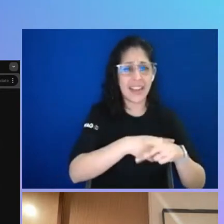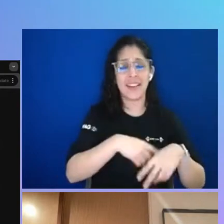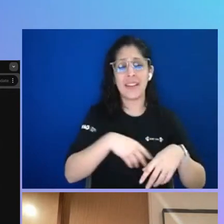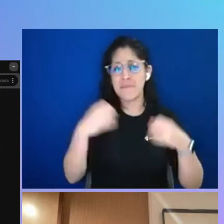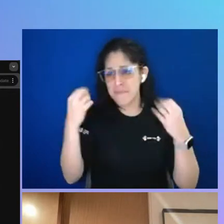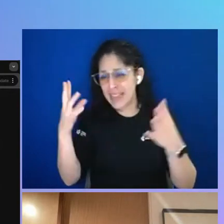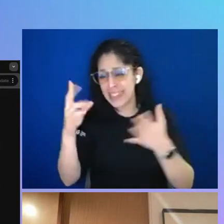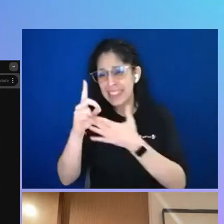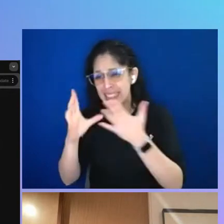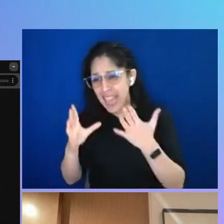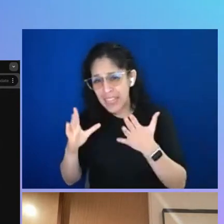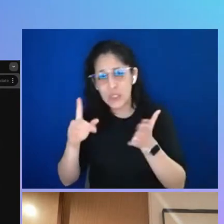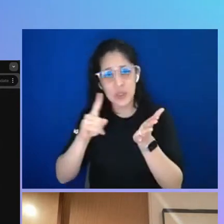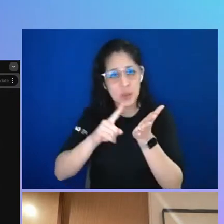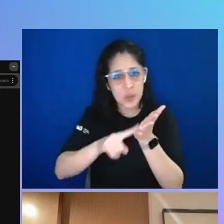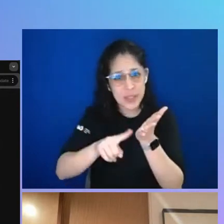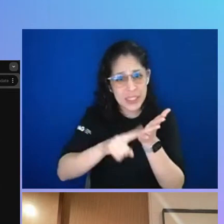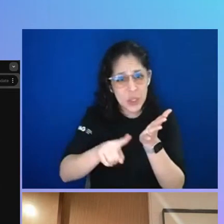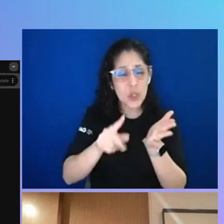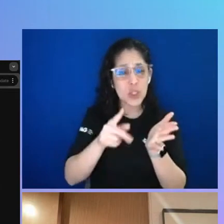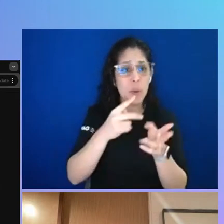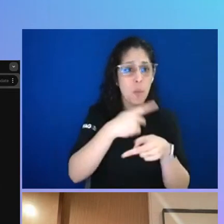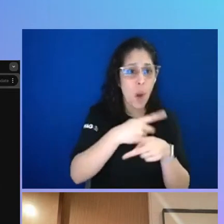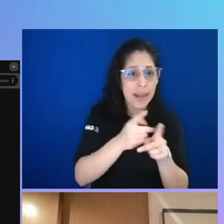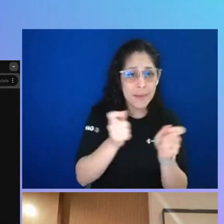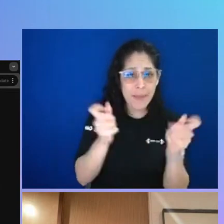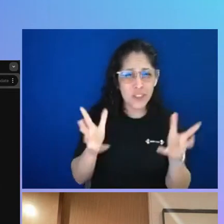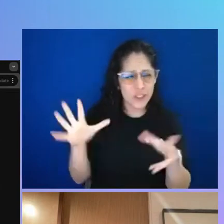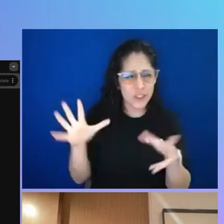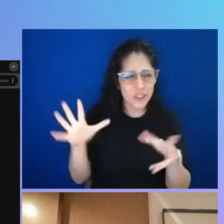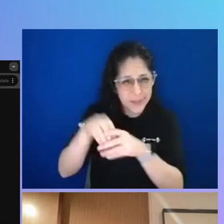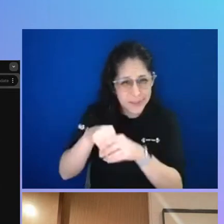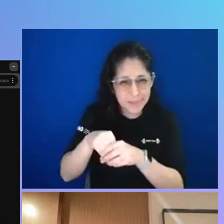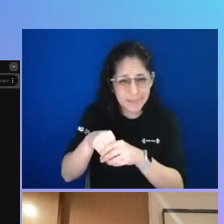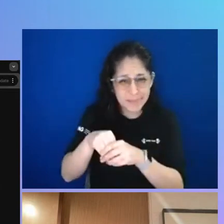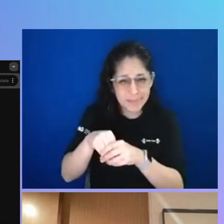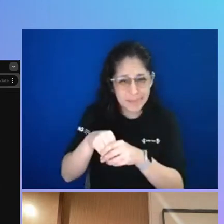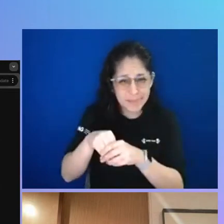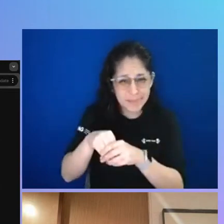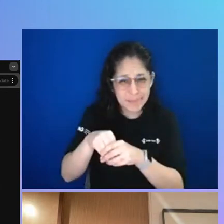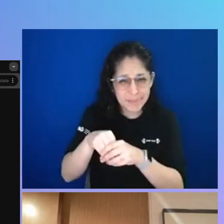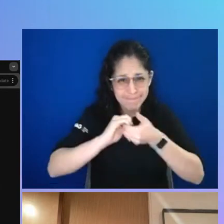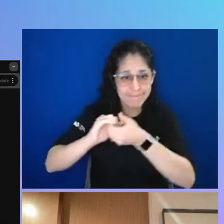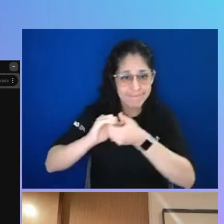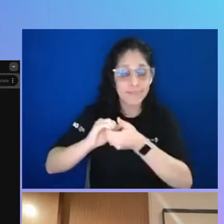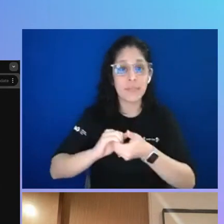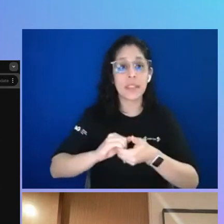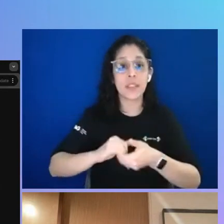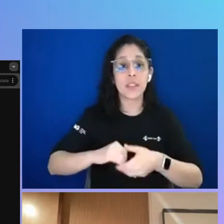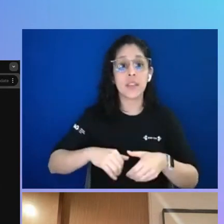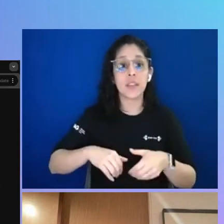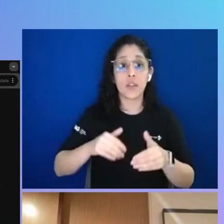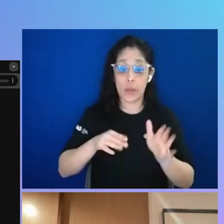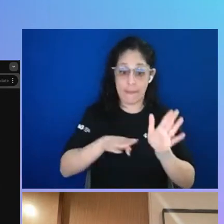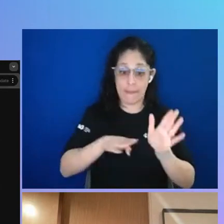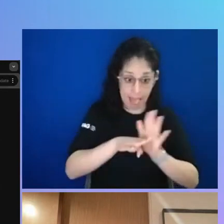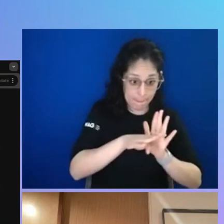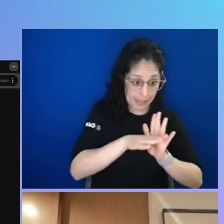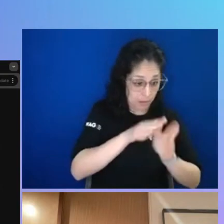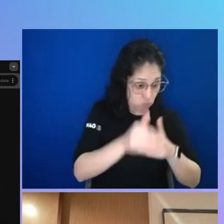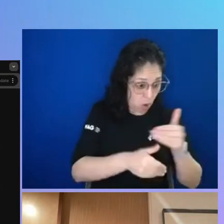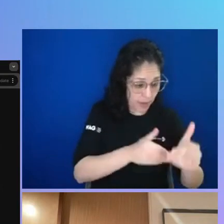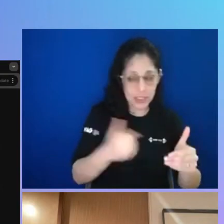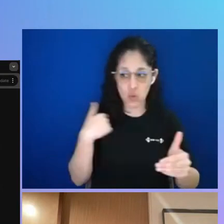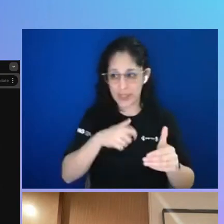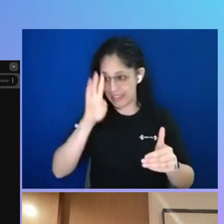product managers. During the development, the research team developed this framework for grading each set of the